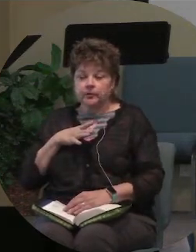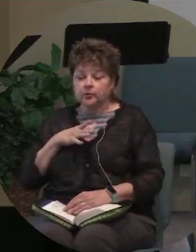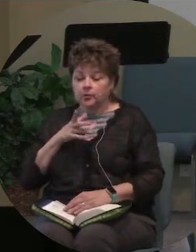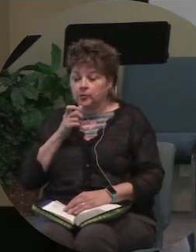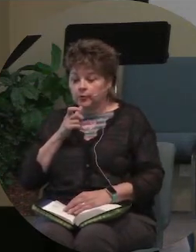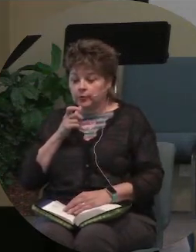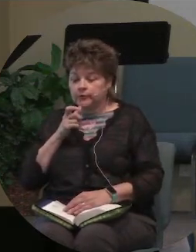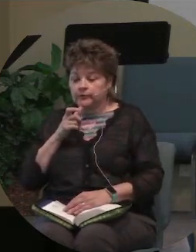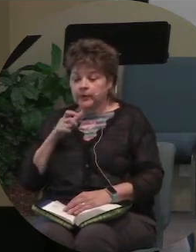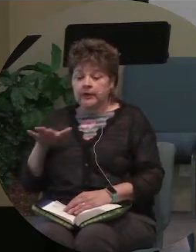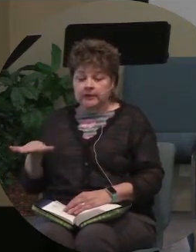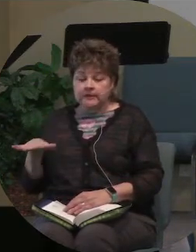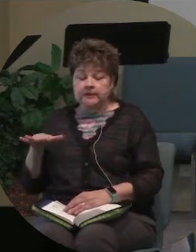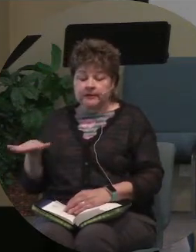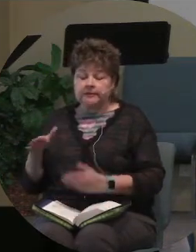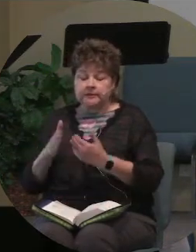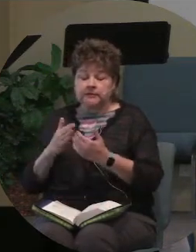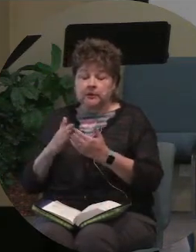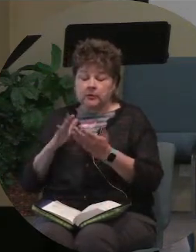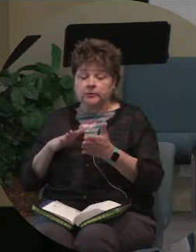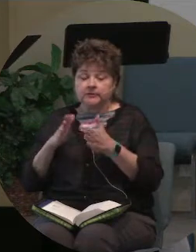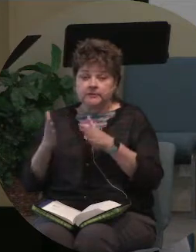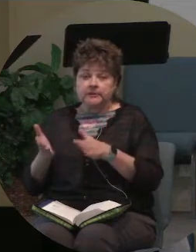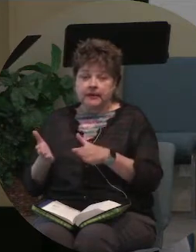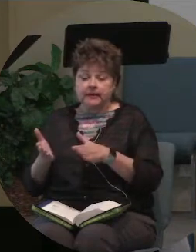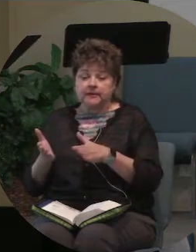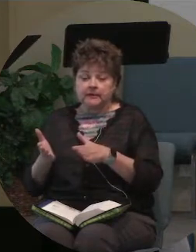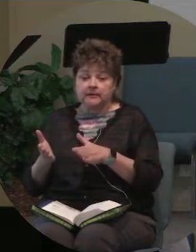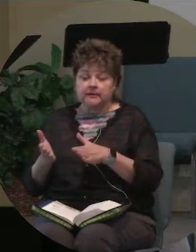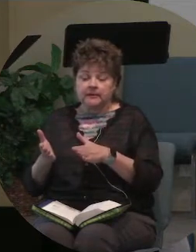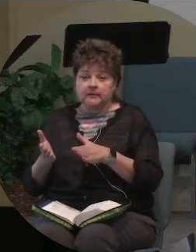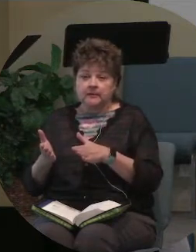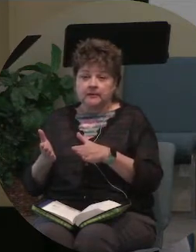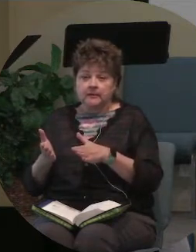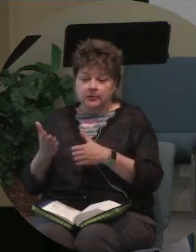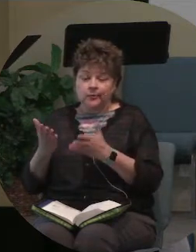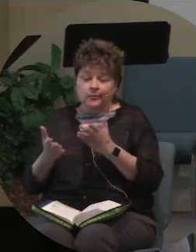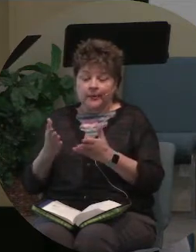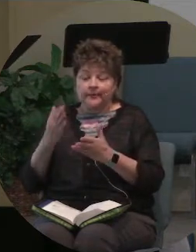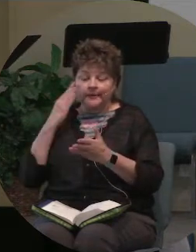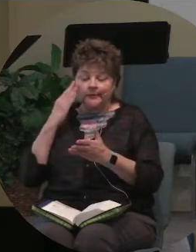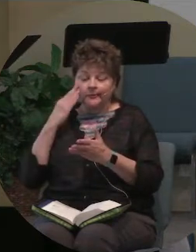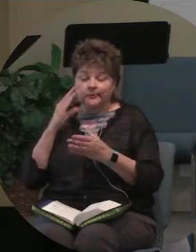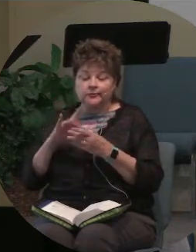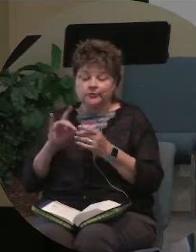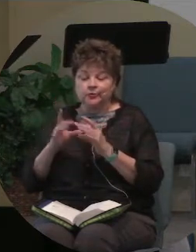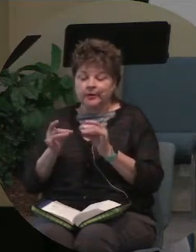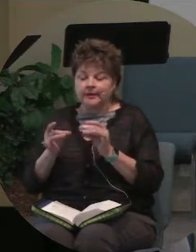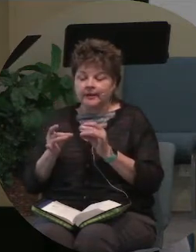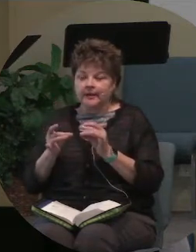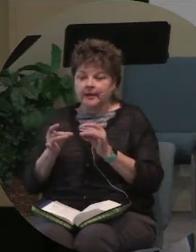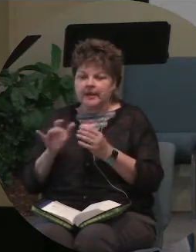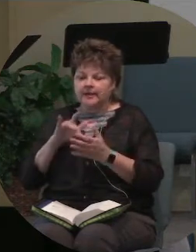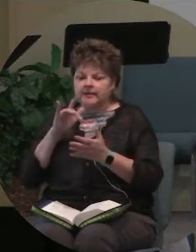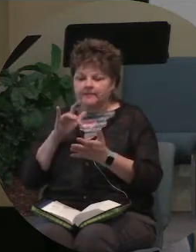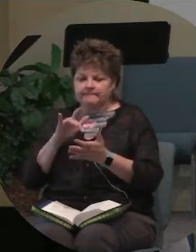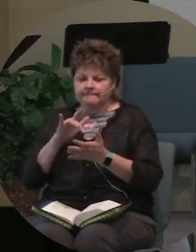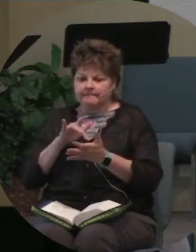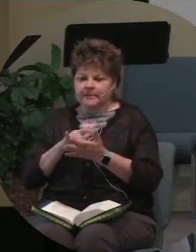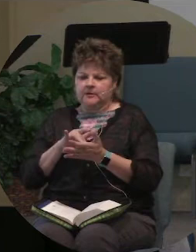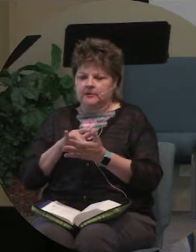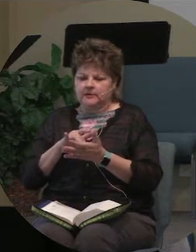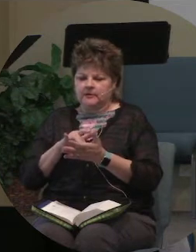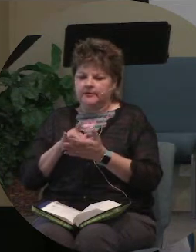is near death and whose child, well, you probably know the rest of the story. And in the middle of this, in the middle